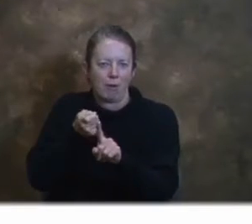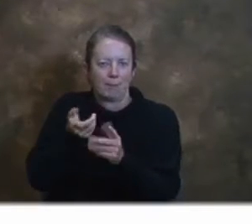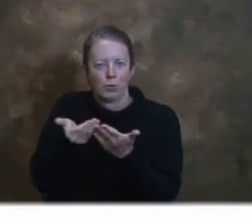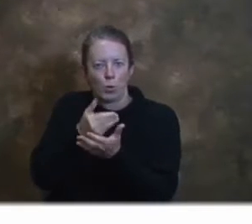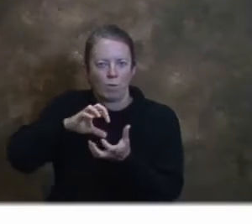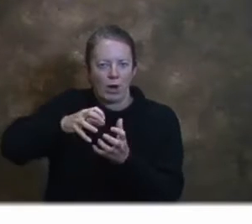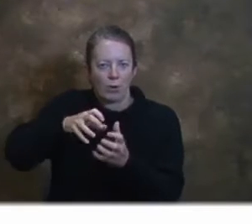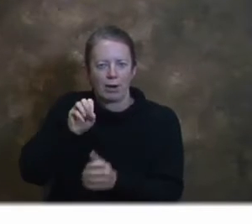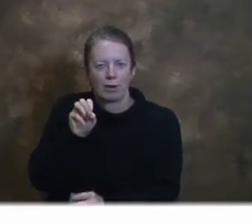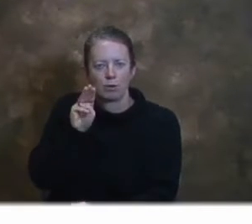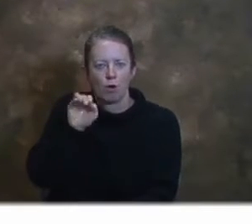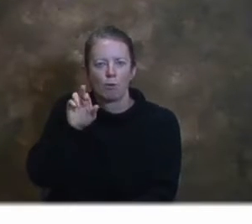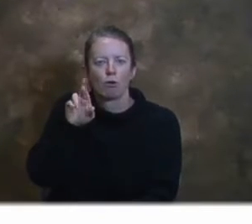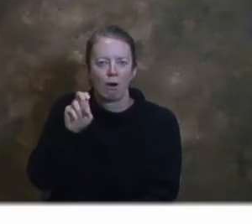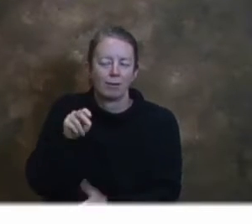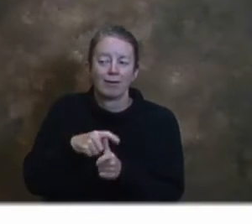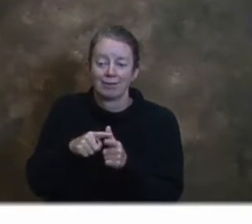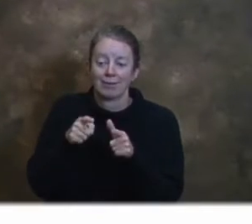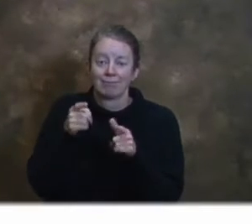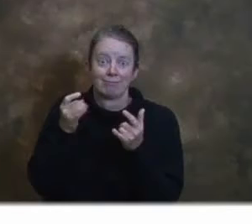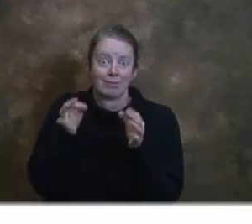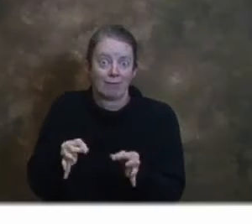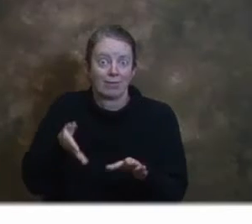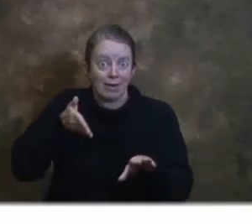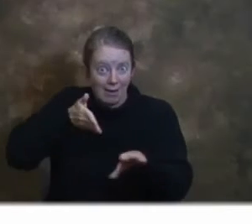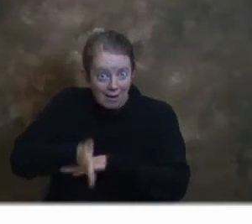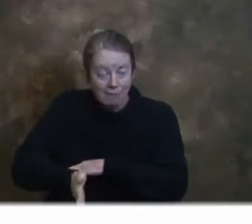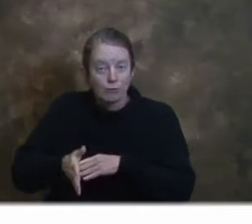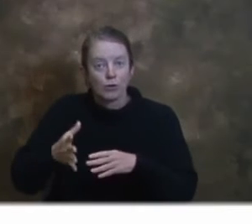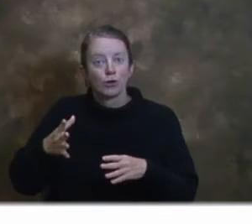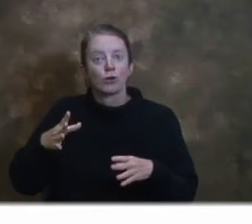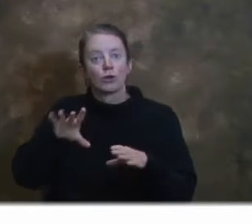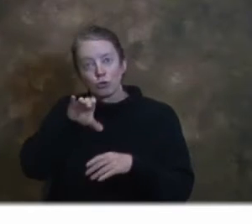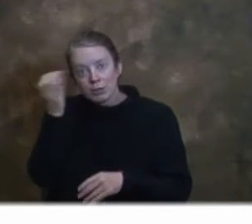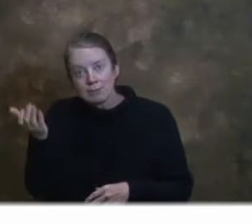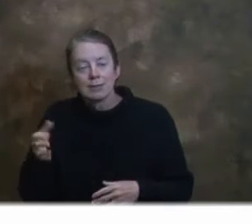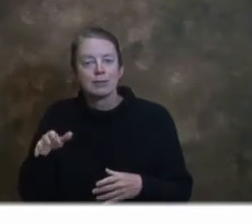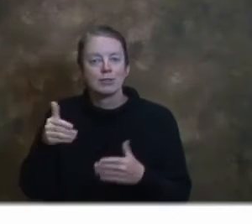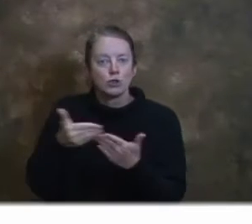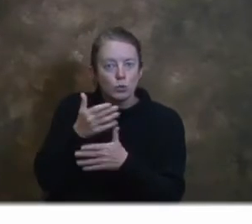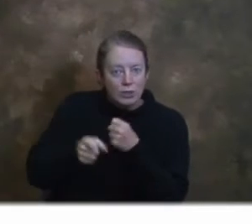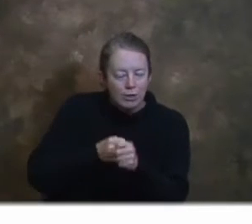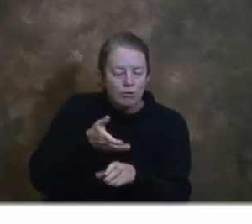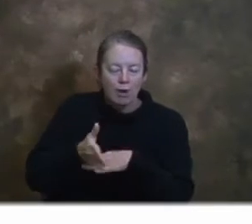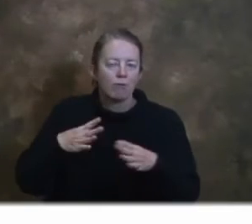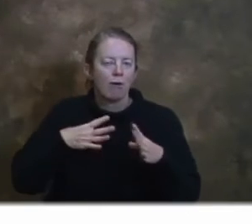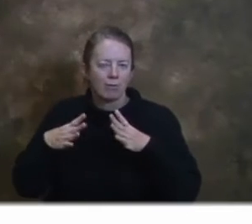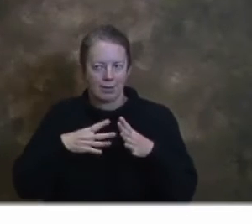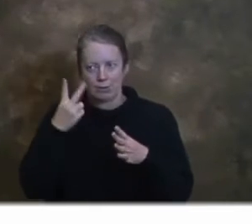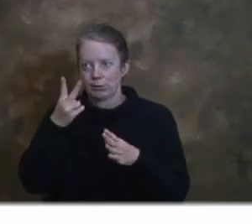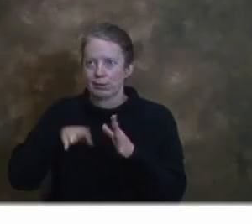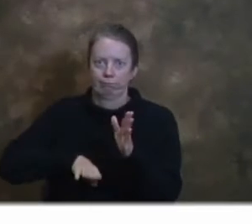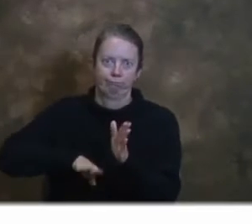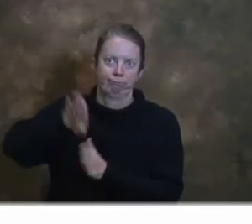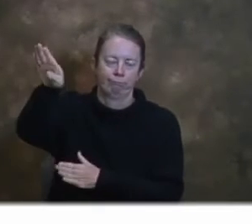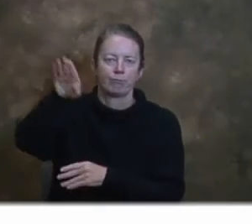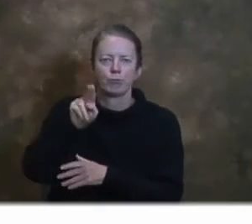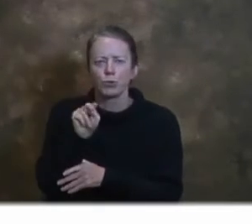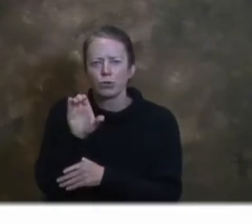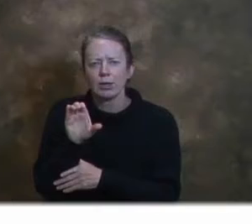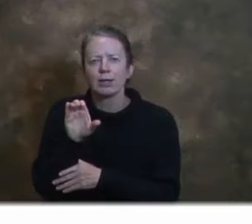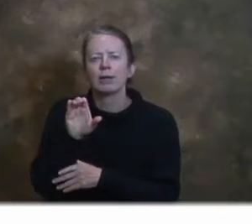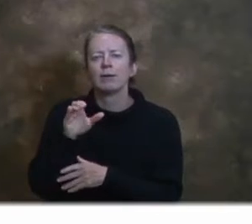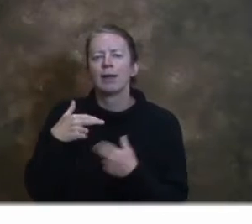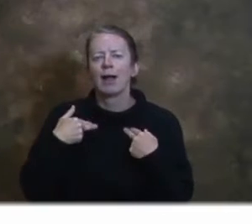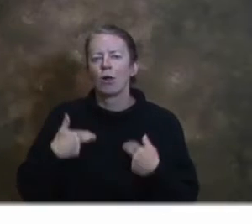most certainly after the holidays, seeing it tremendously more. I will say that the North Carolina Department of Health and Human Services respiratory report